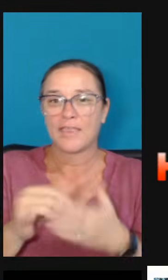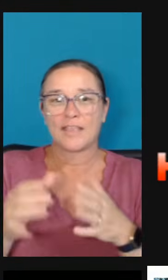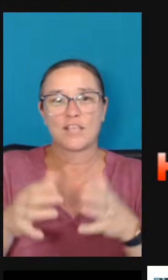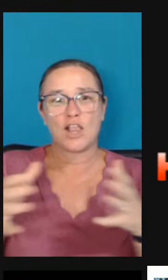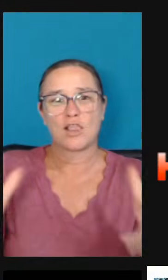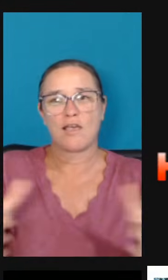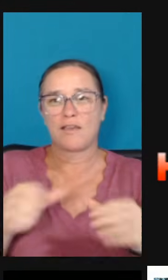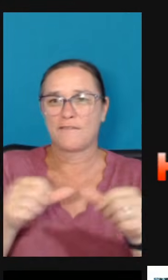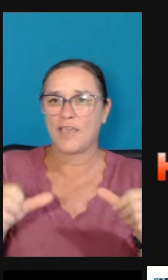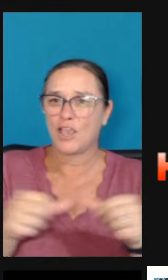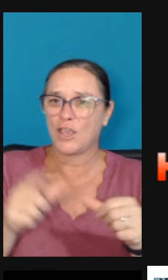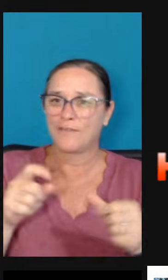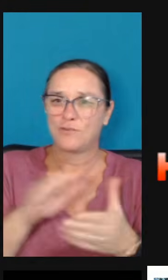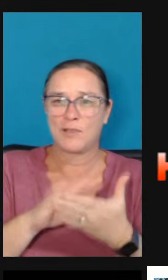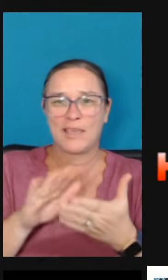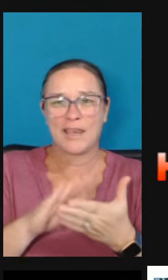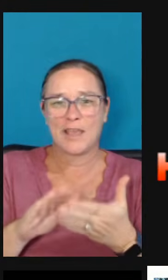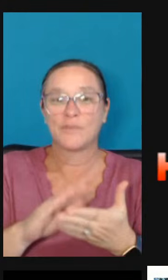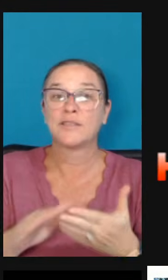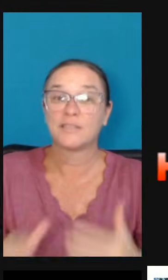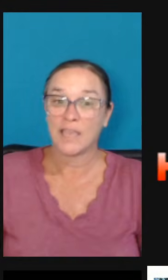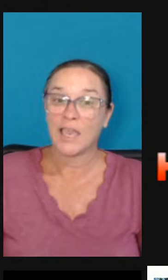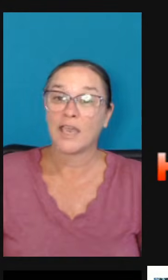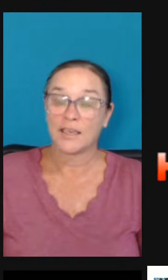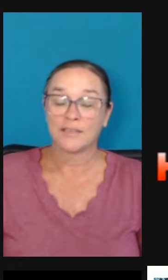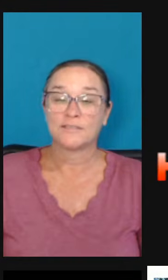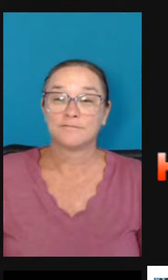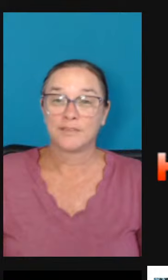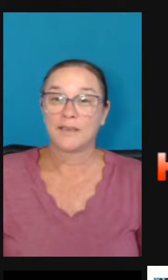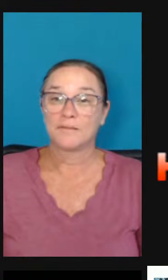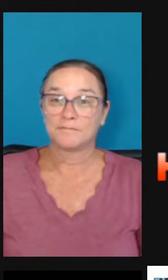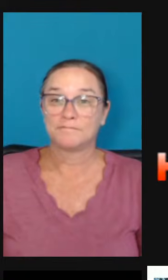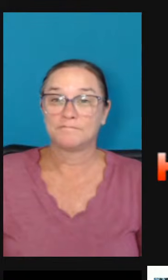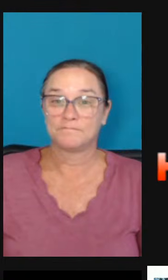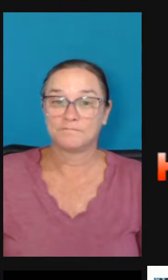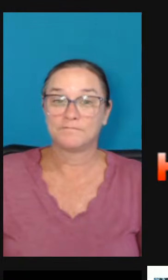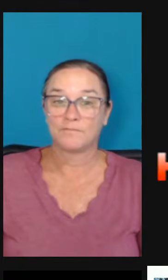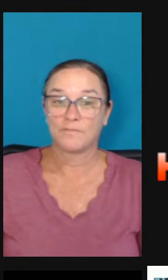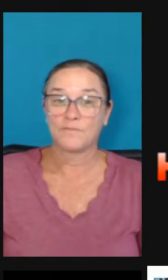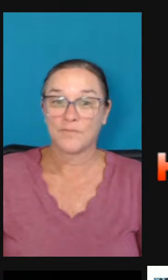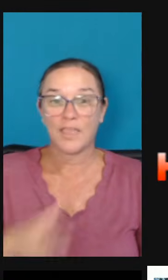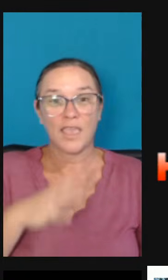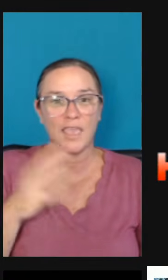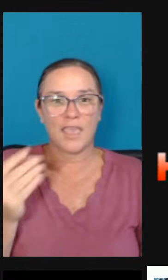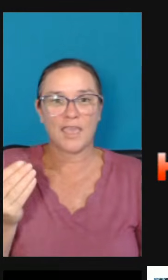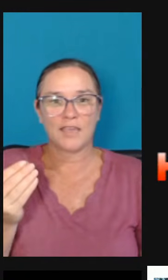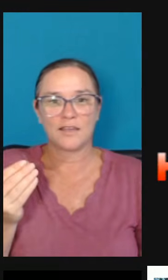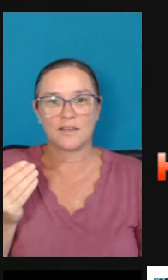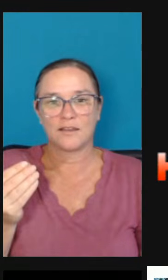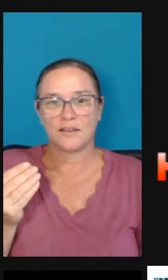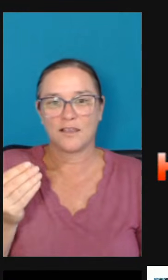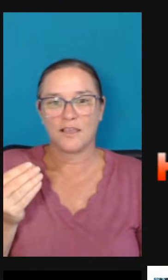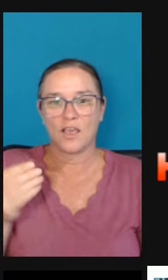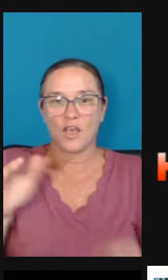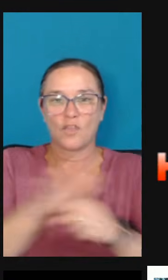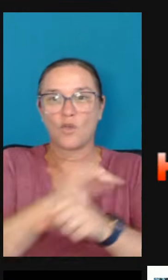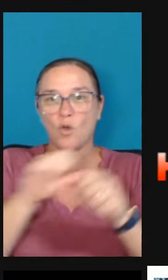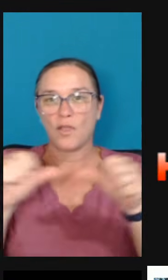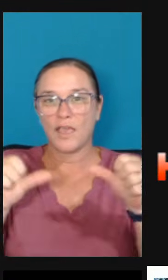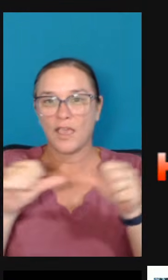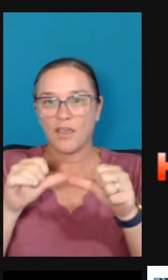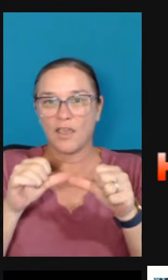have to do. It's a lot of area, yeah, for sure, yeah, yeah. And also noteworthy is that the whole area surrounding the